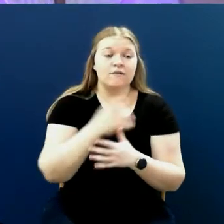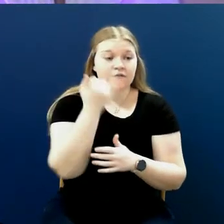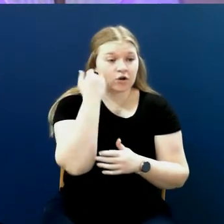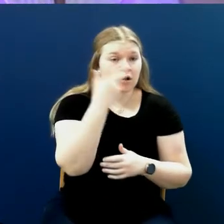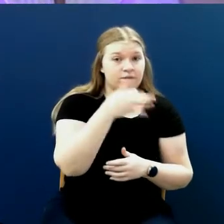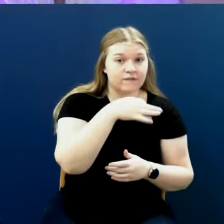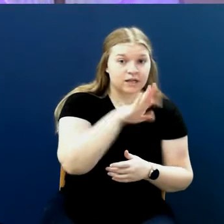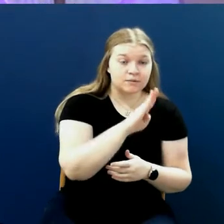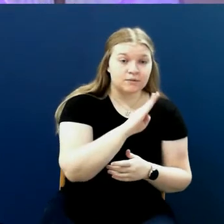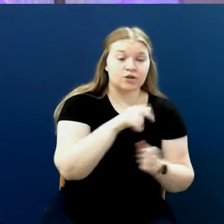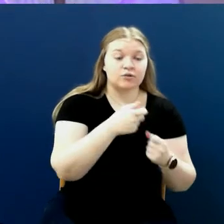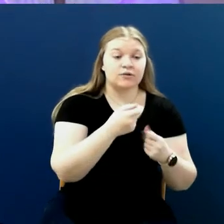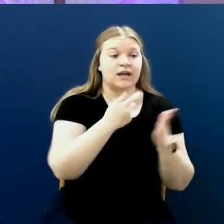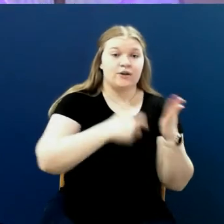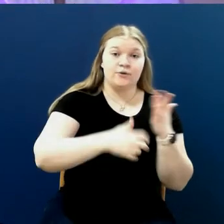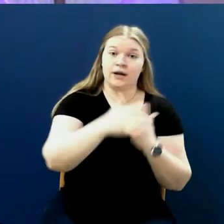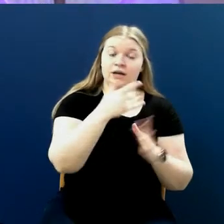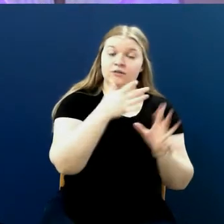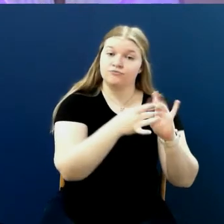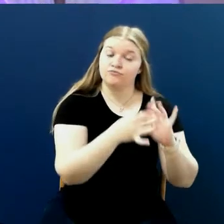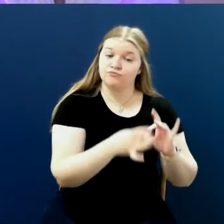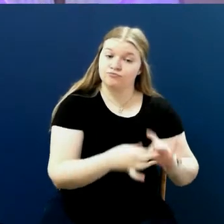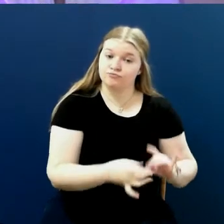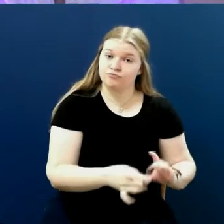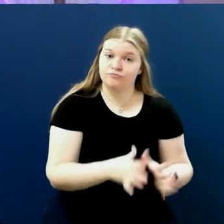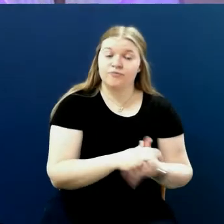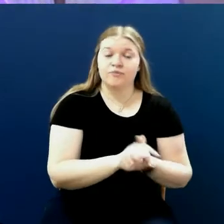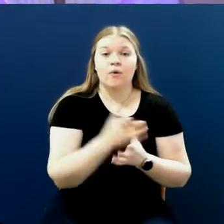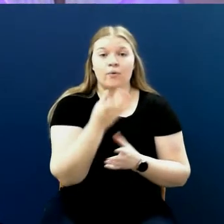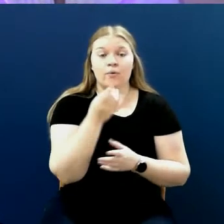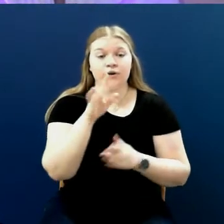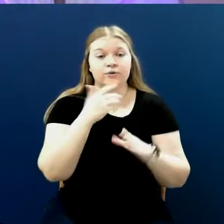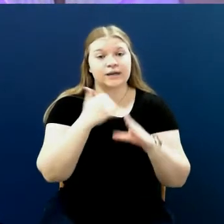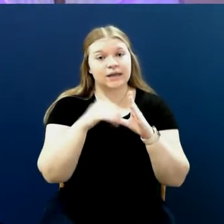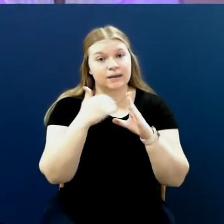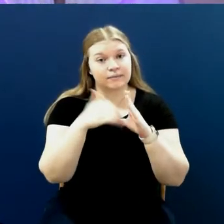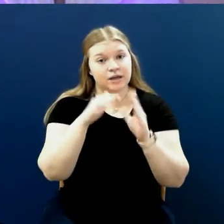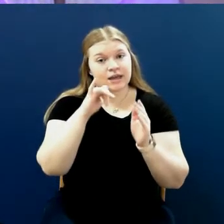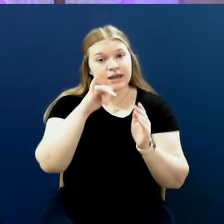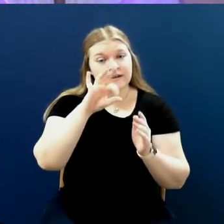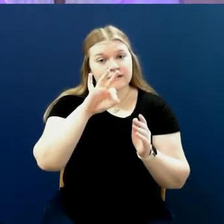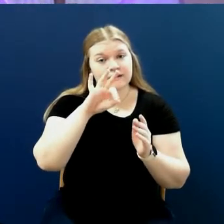course, you can interact with us, leaving comments, or you can email the church,